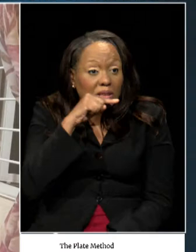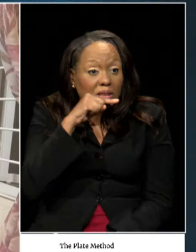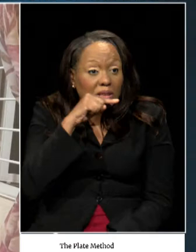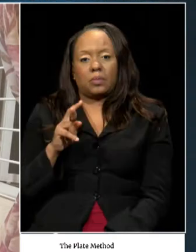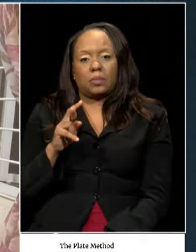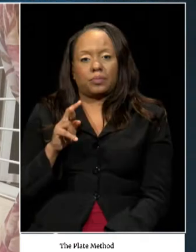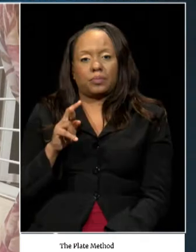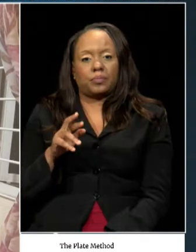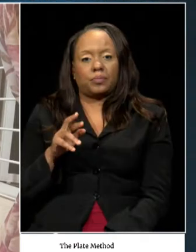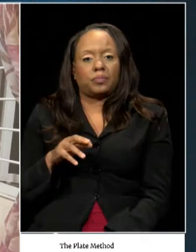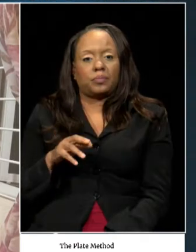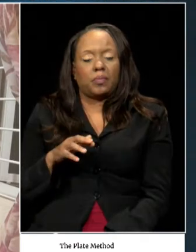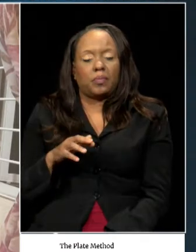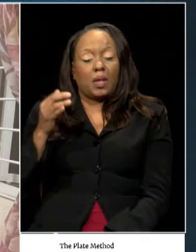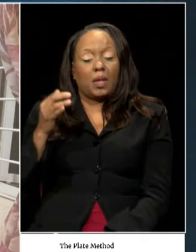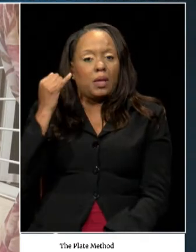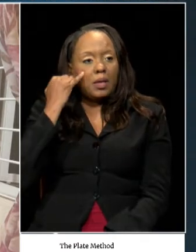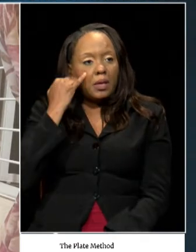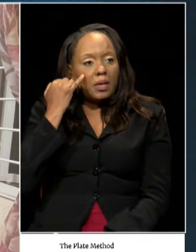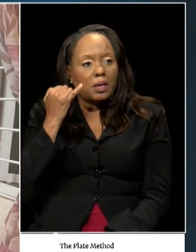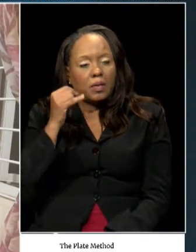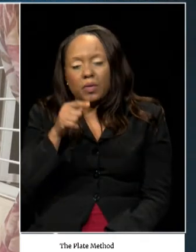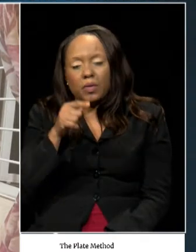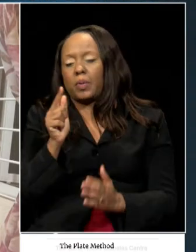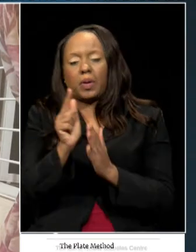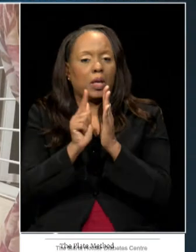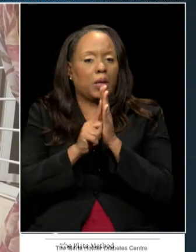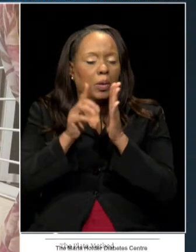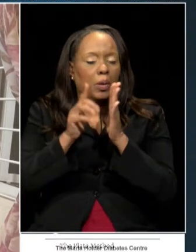to your role as a teacher or an attorney